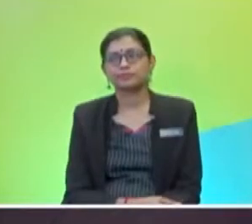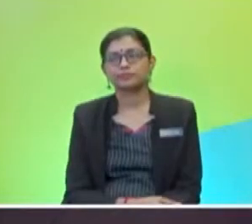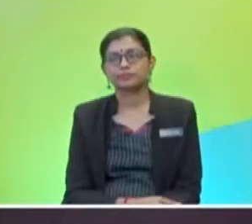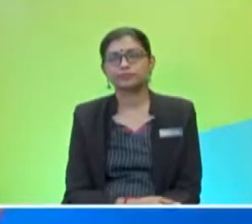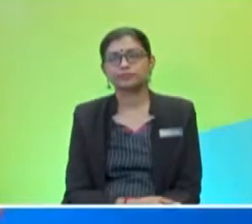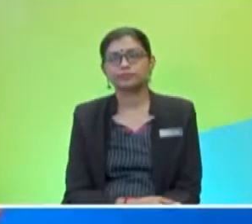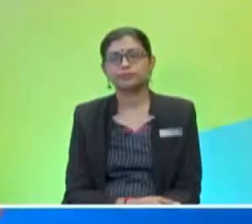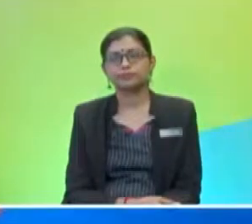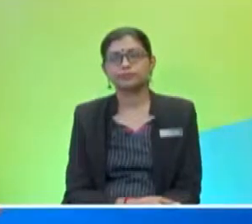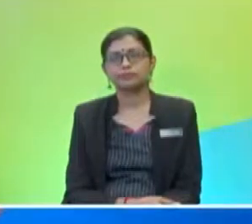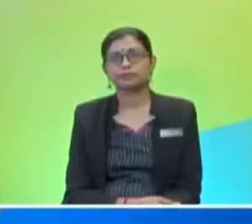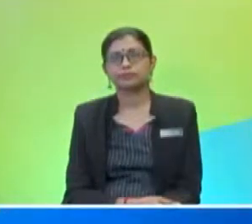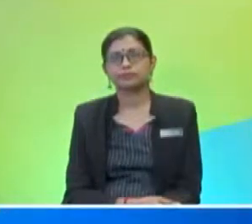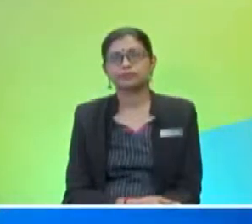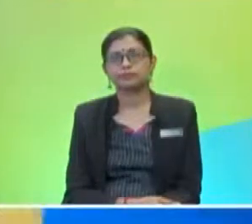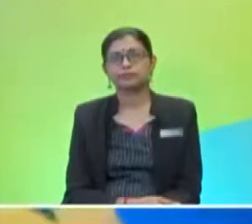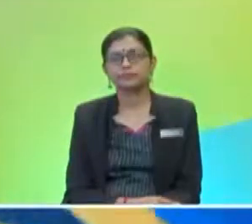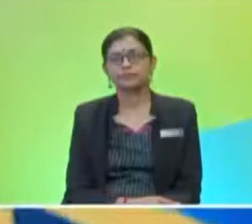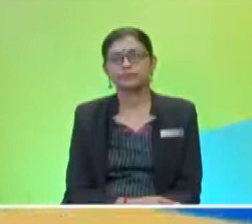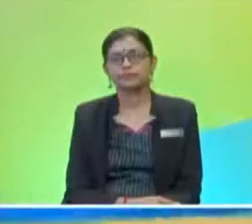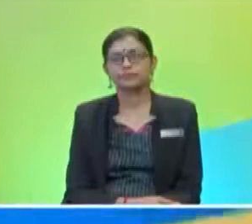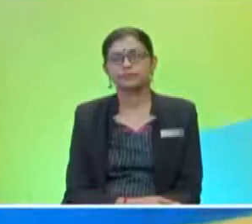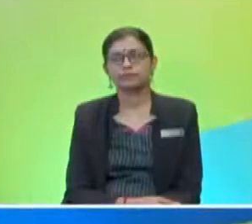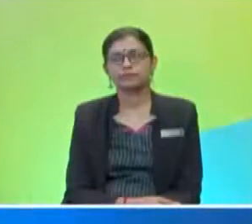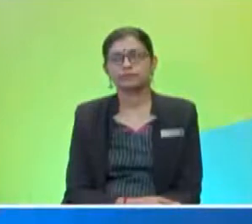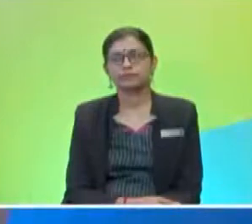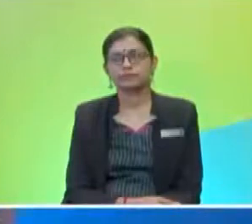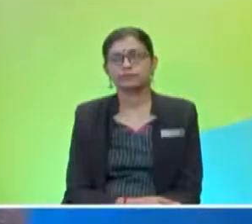Nice job, Abang Sean.